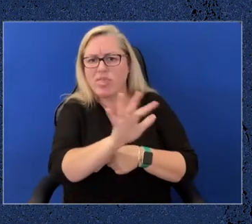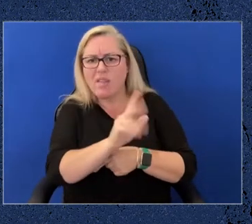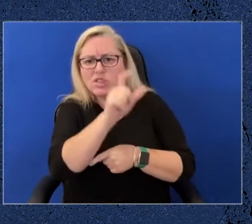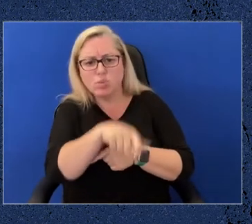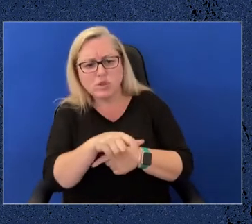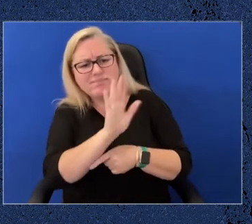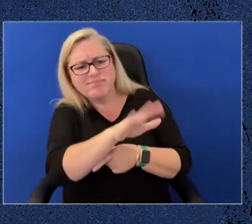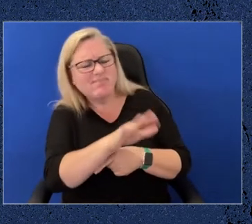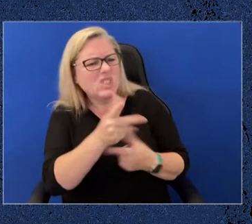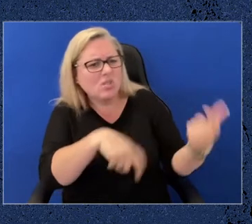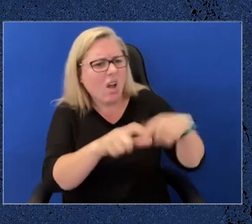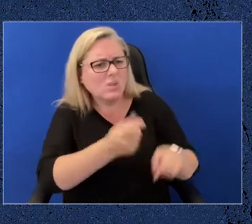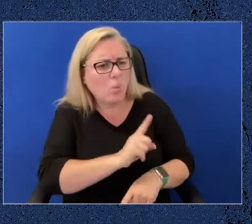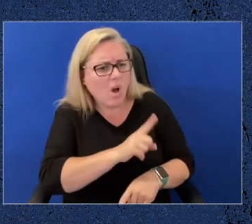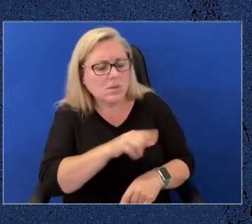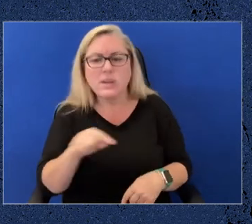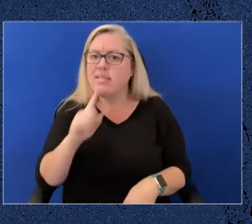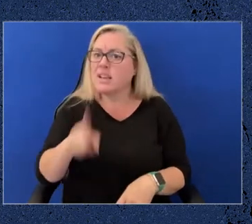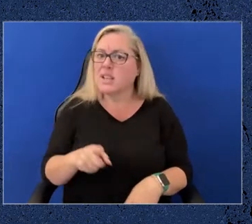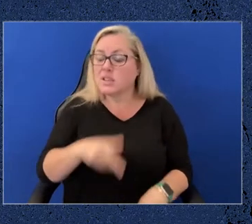like being able to replicate an